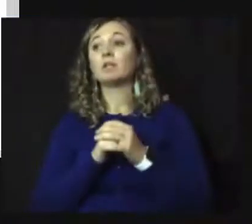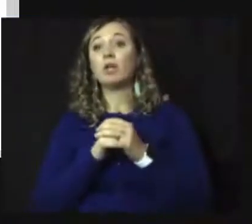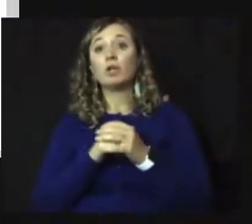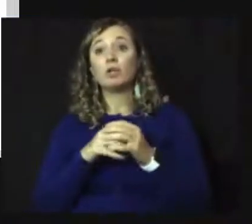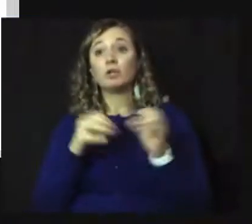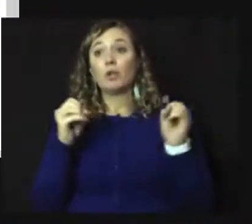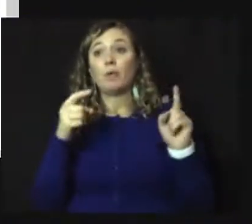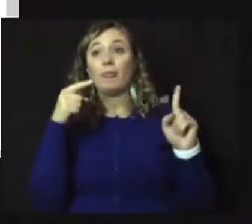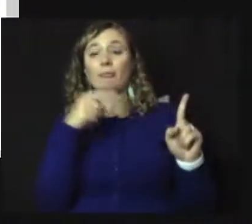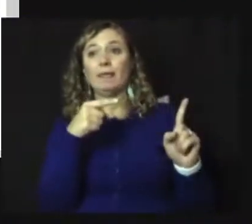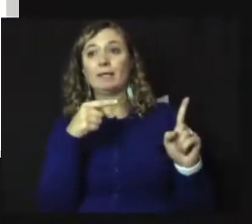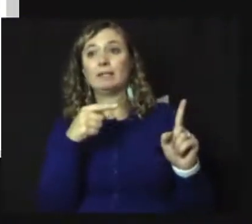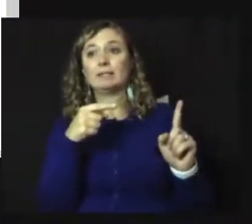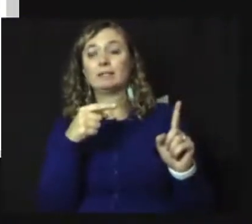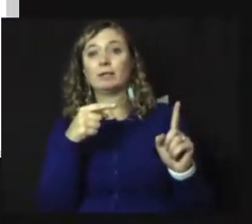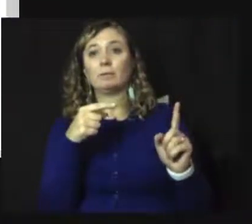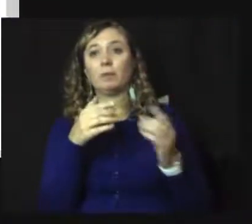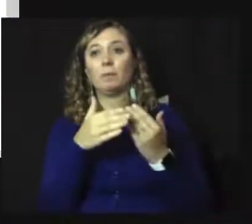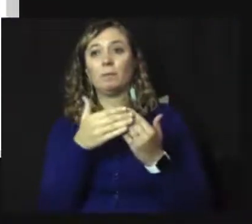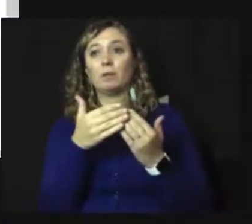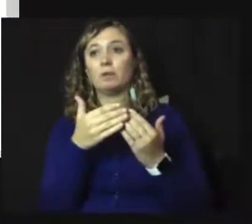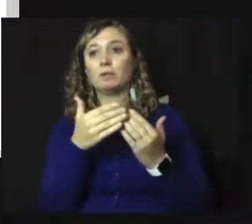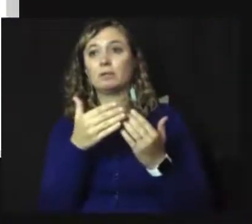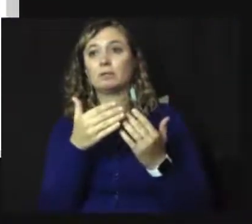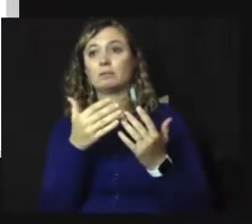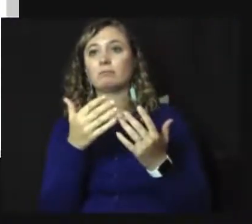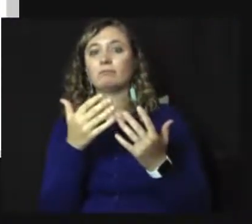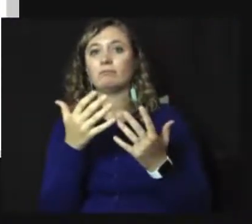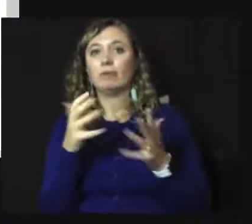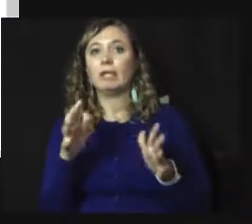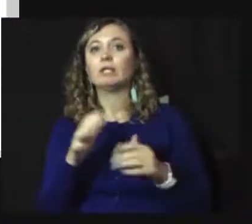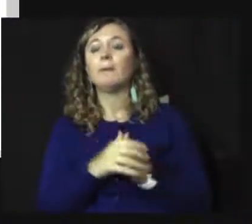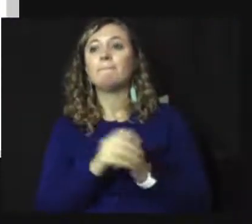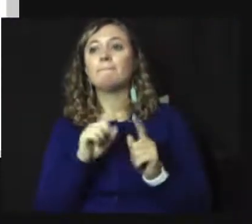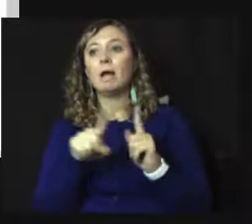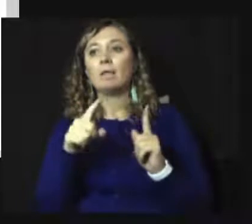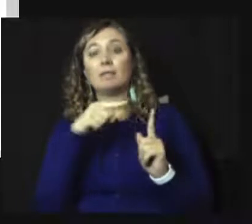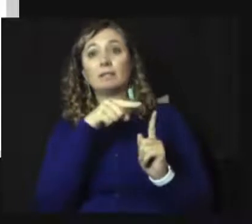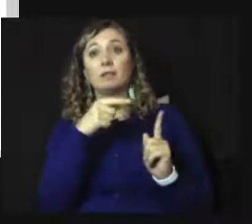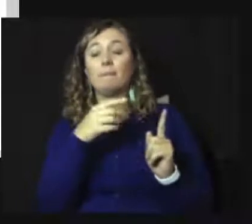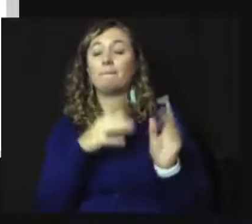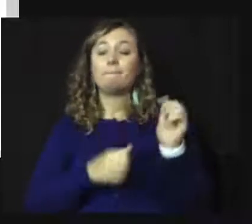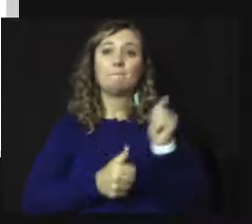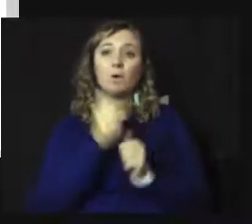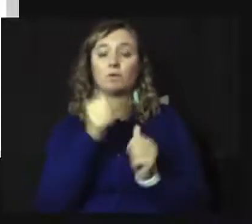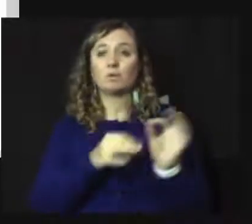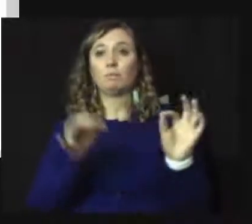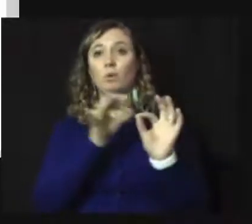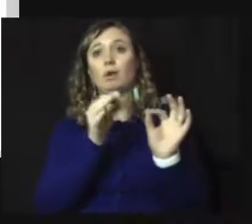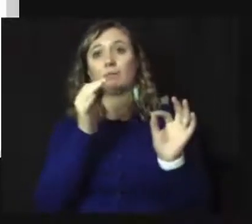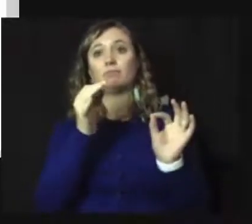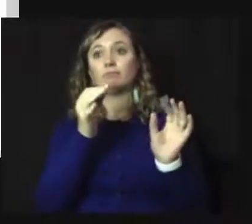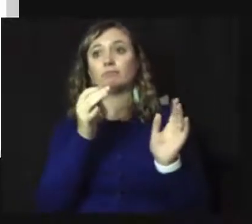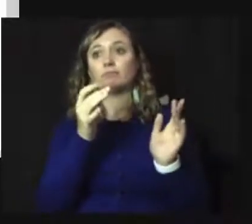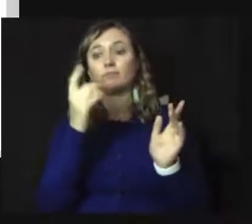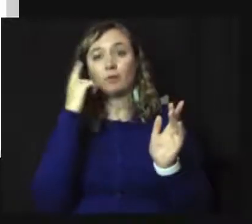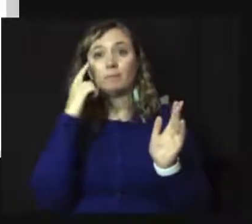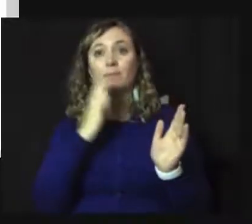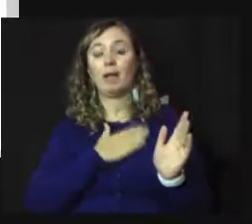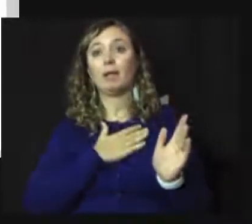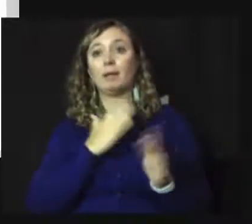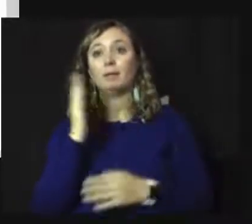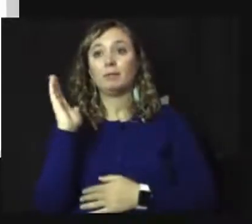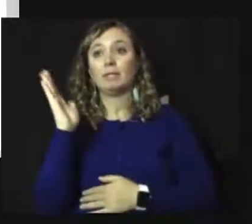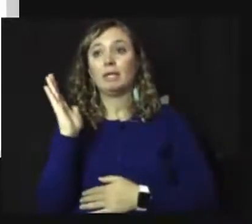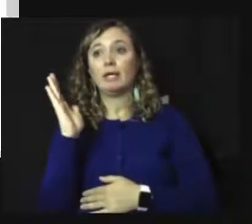We're getting close to the 15-minute mark. This is possibly the most important thing in my presentation. There is a film called Music. It was written